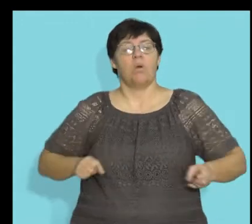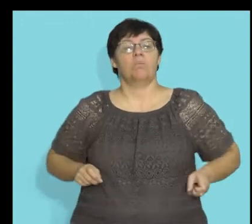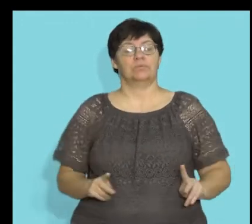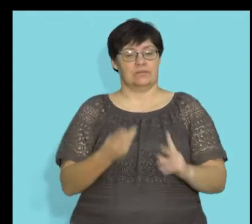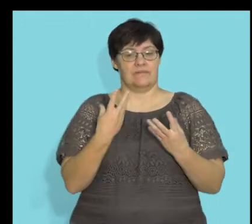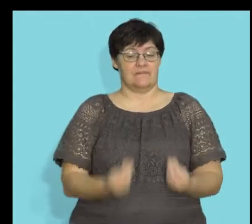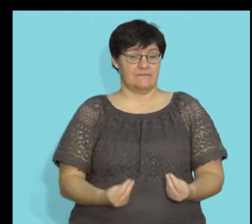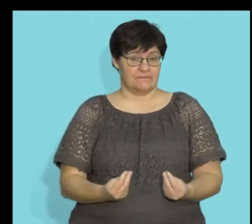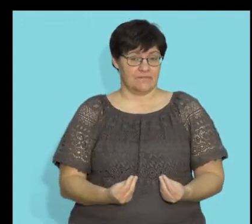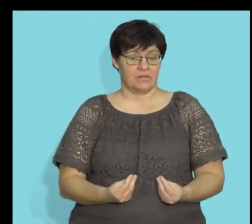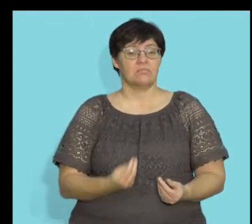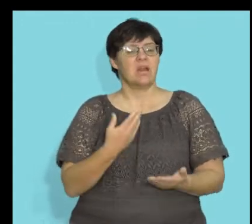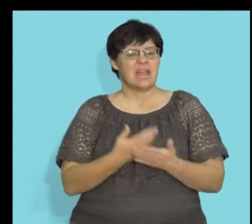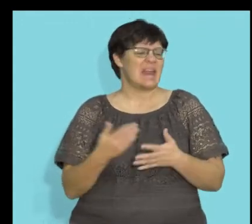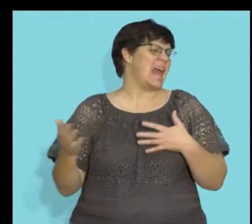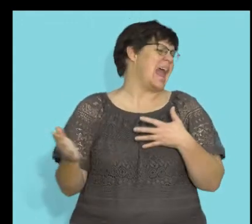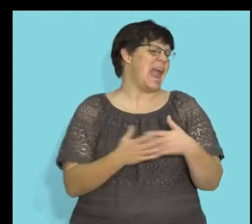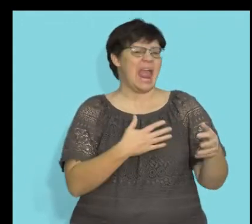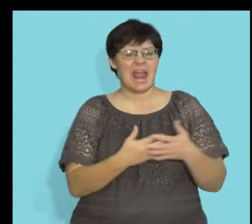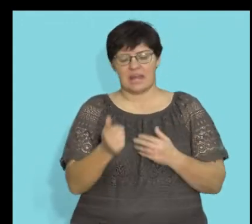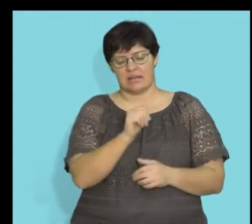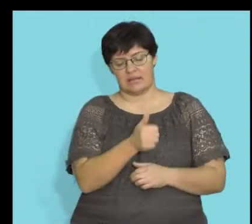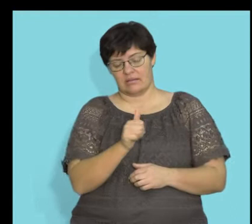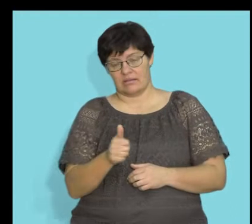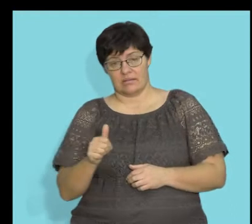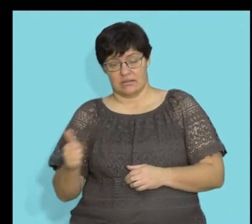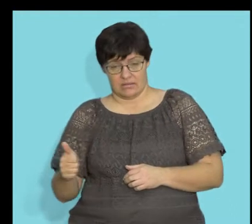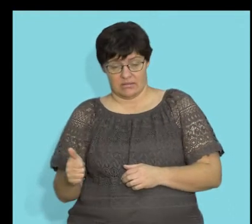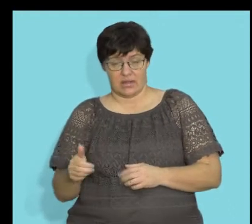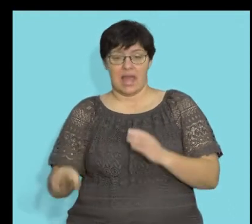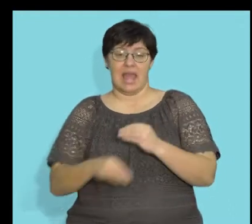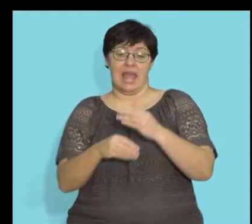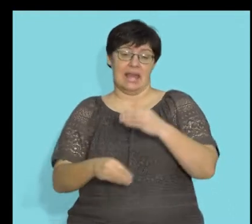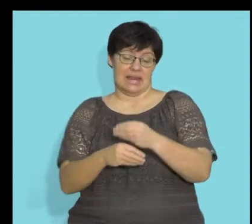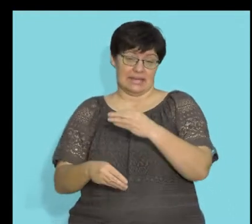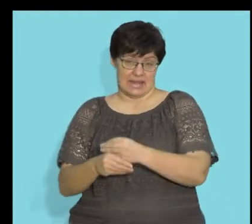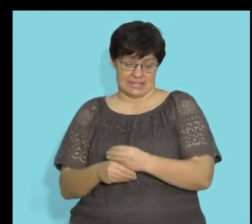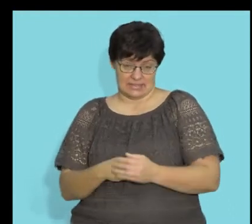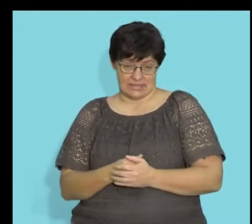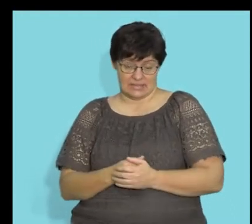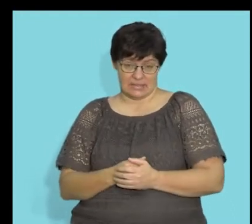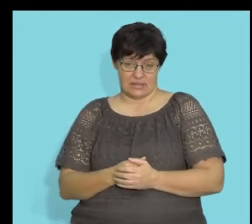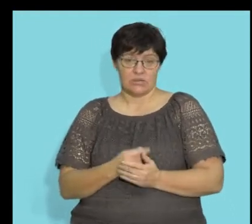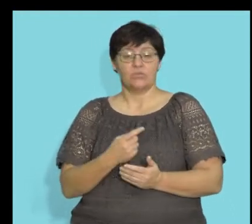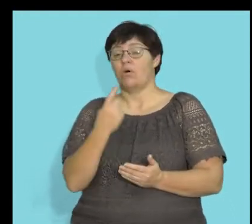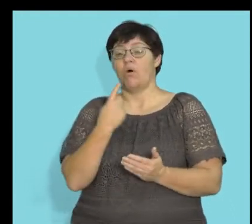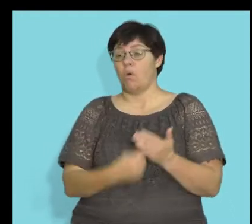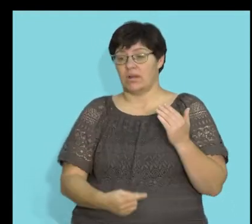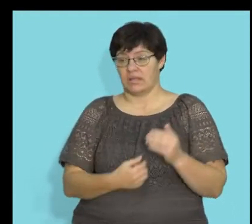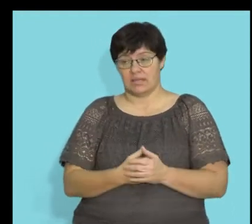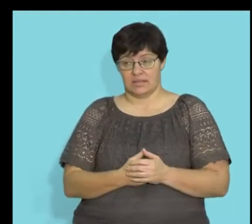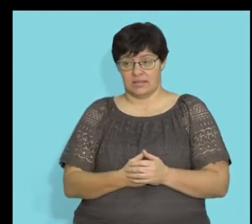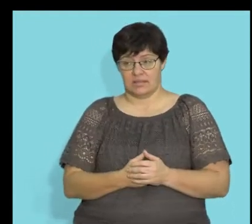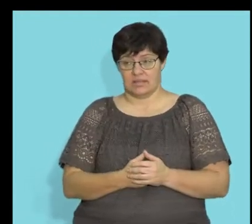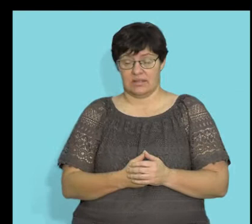the opportunity to add any consecutive terms in a sequence, and not only.